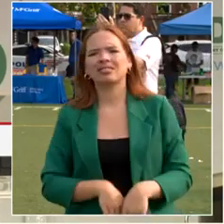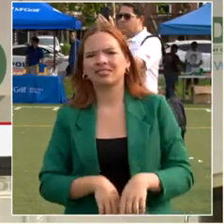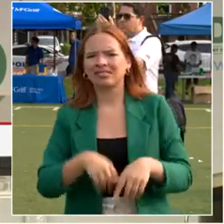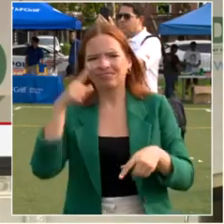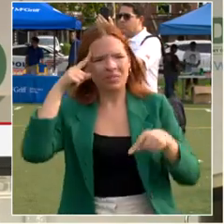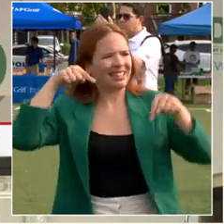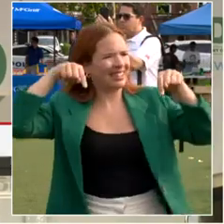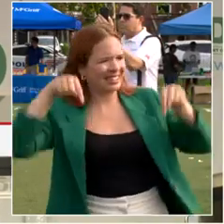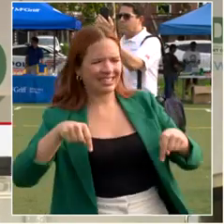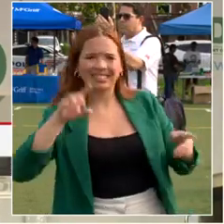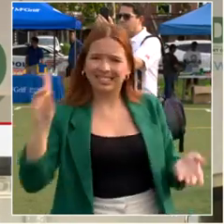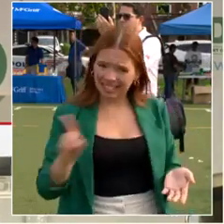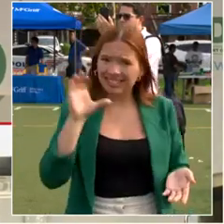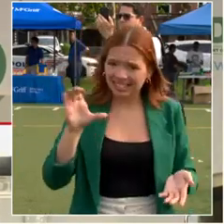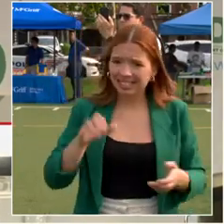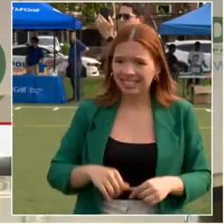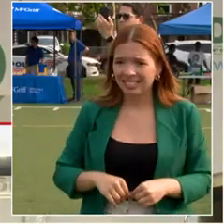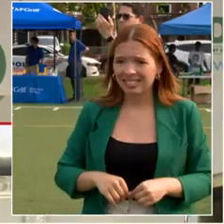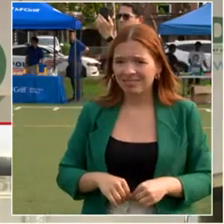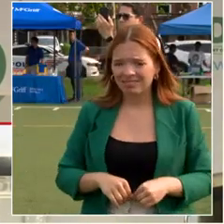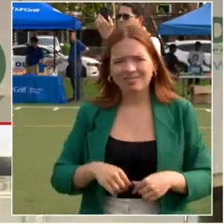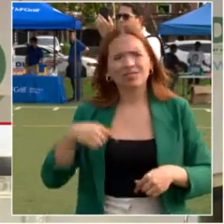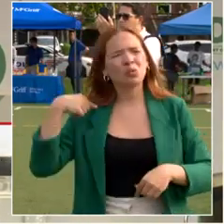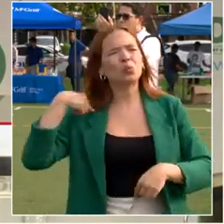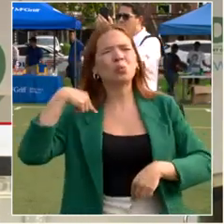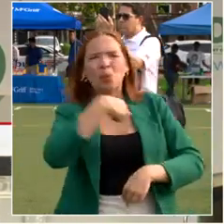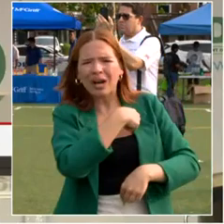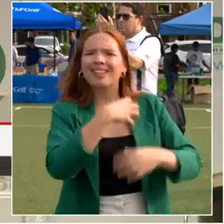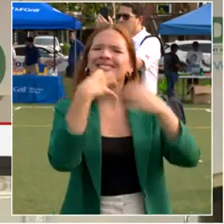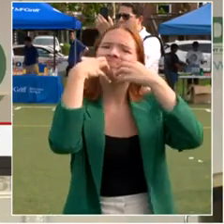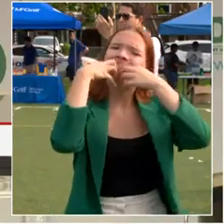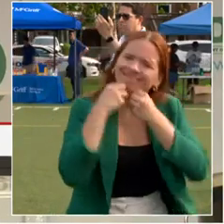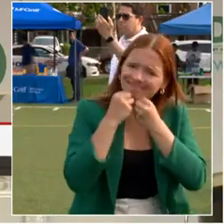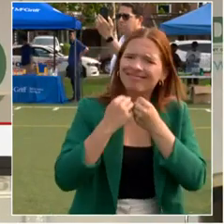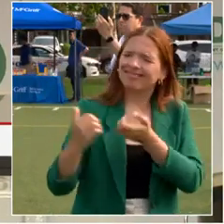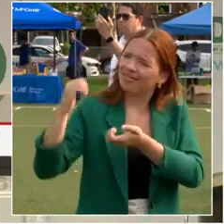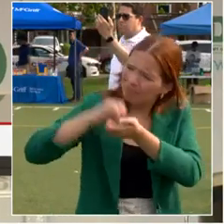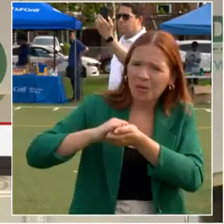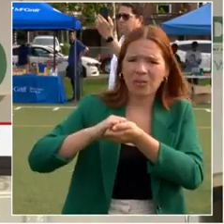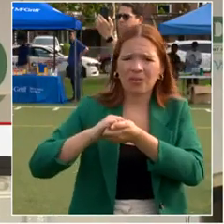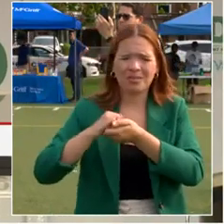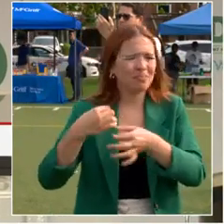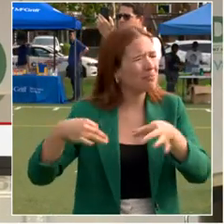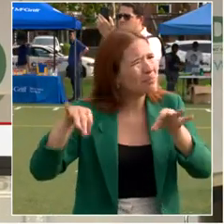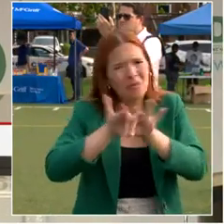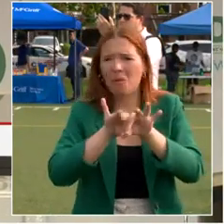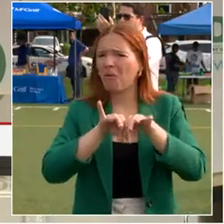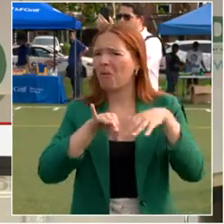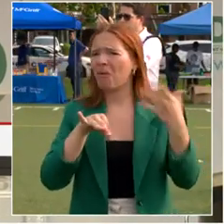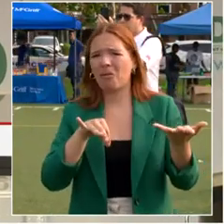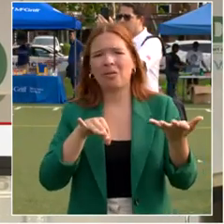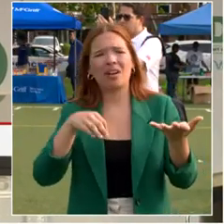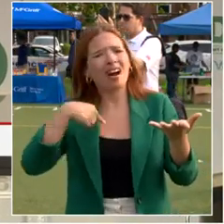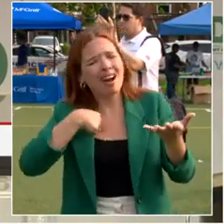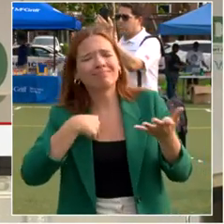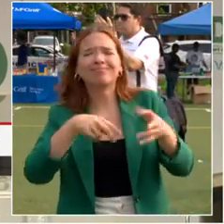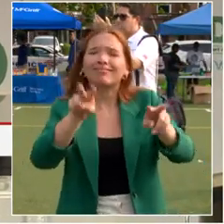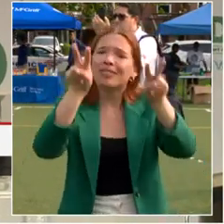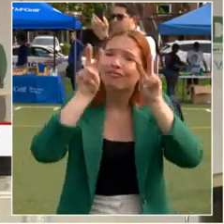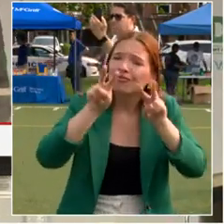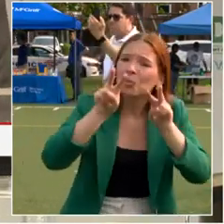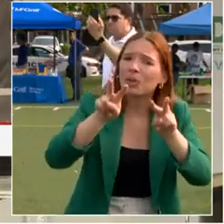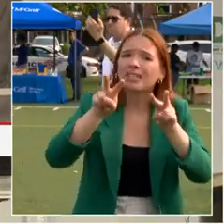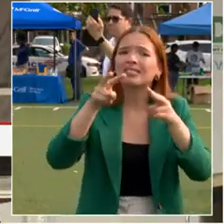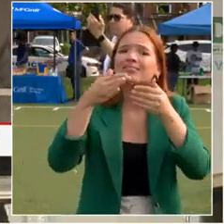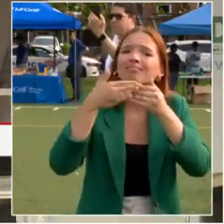We treasure and value our partnership with MPD, and we look forward to working with new Chief Smith and